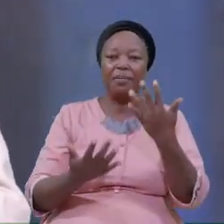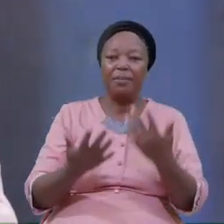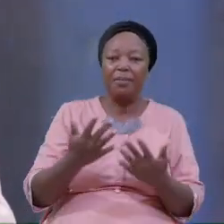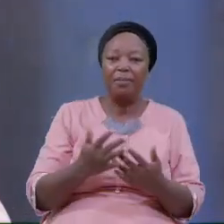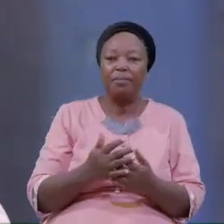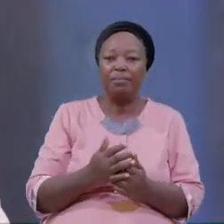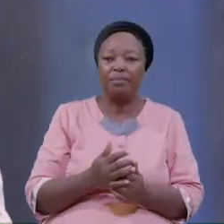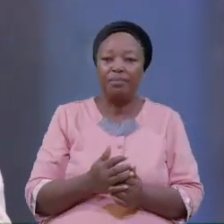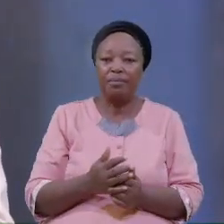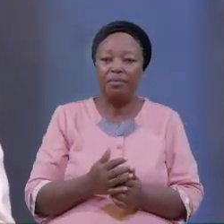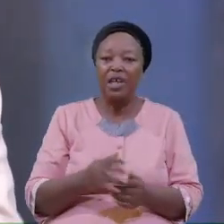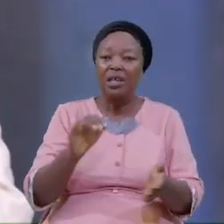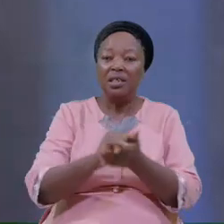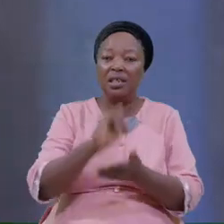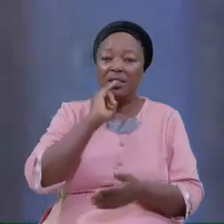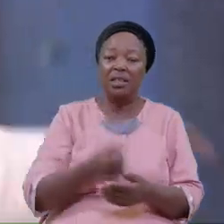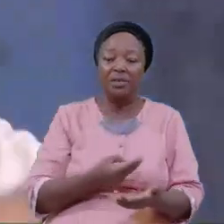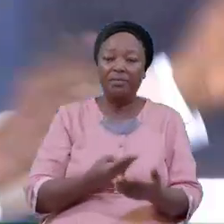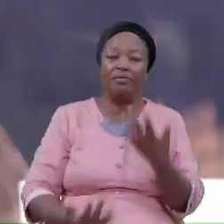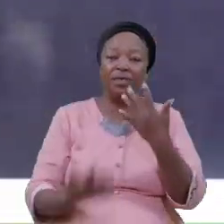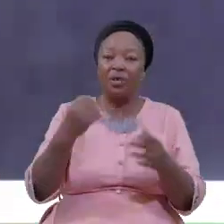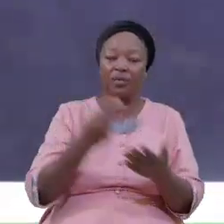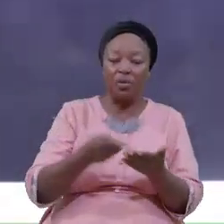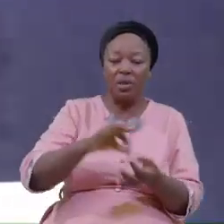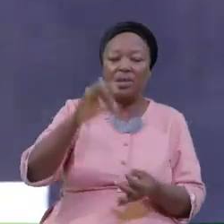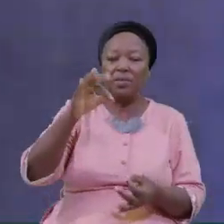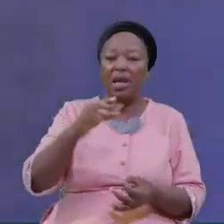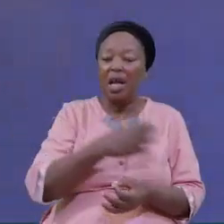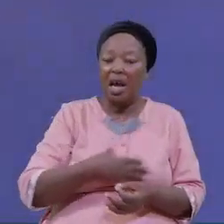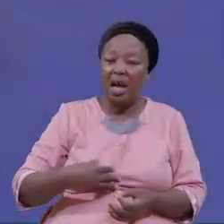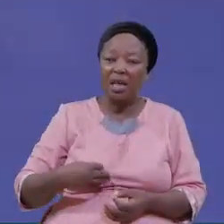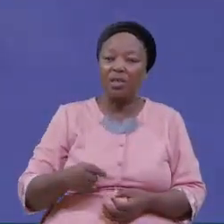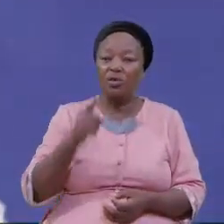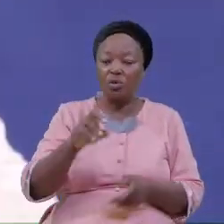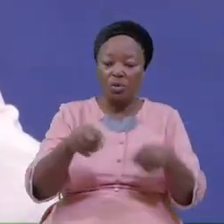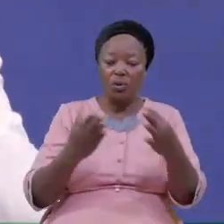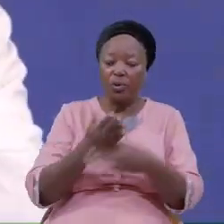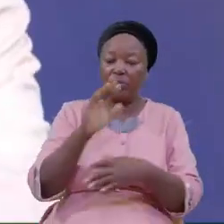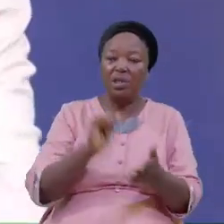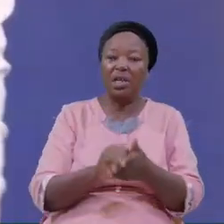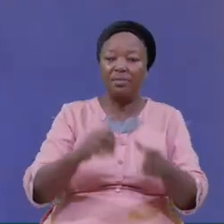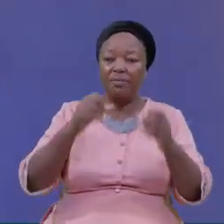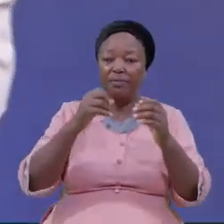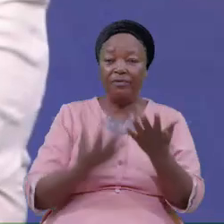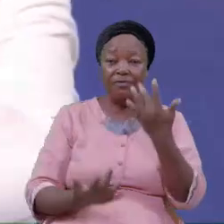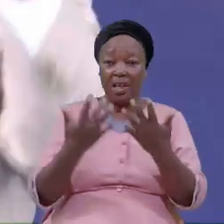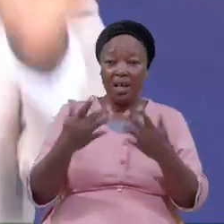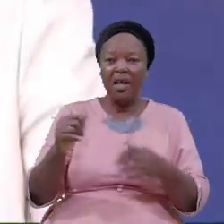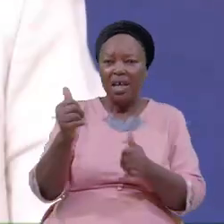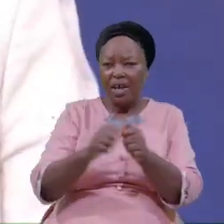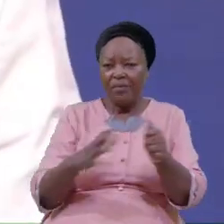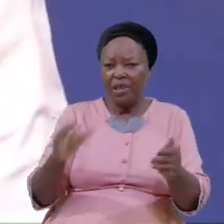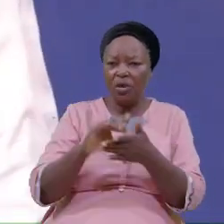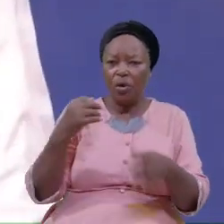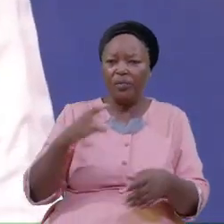That's the fire of the Holy Ghost. And you pass through that fire. Everything of the world is